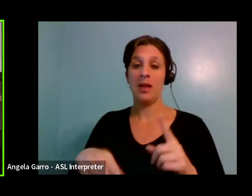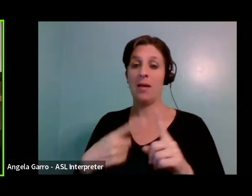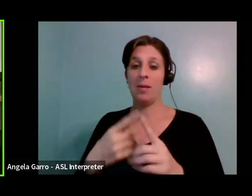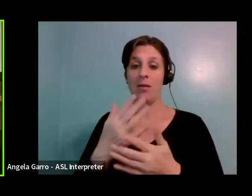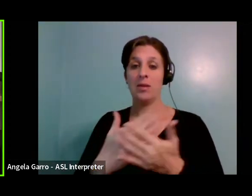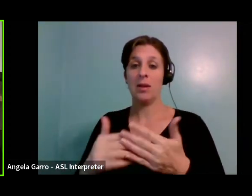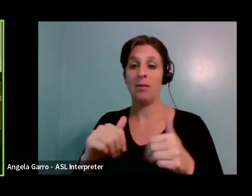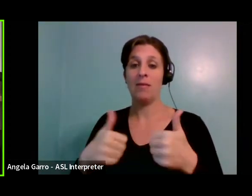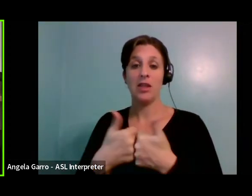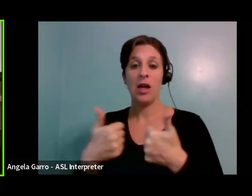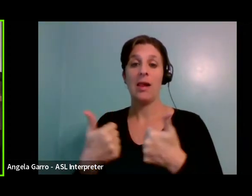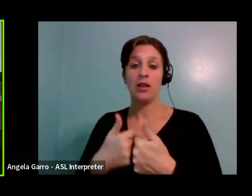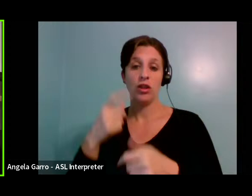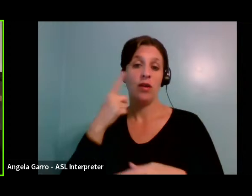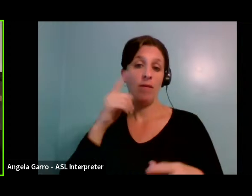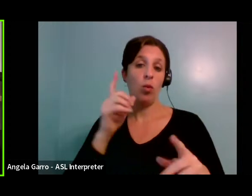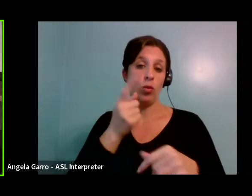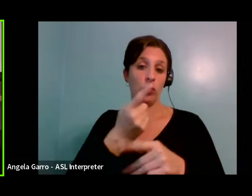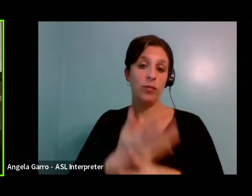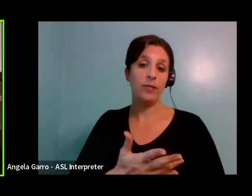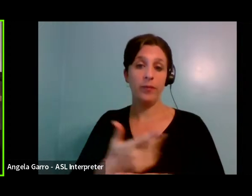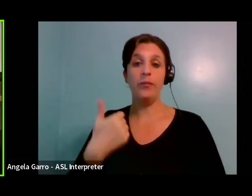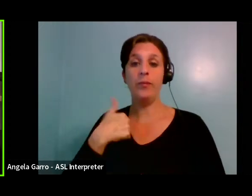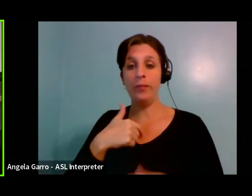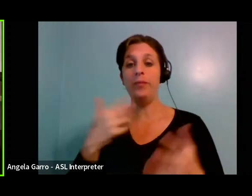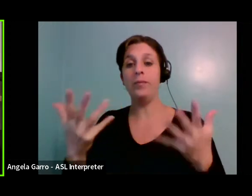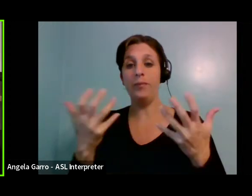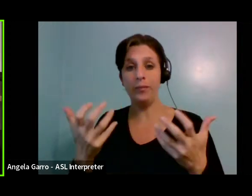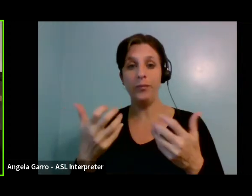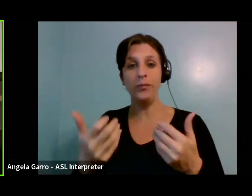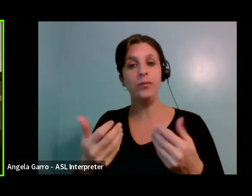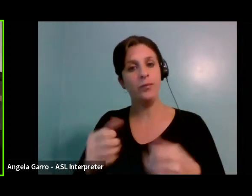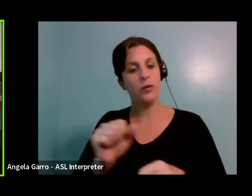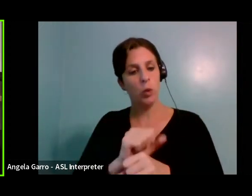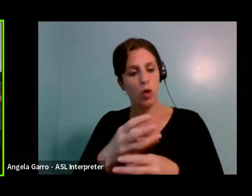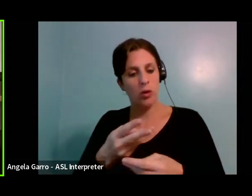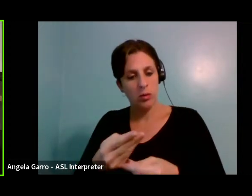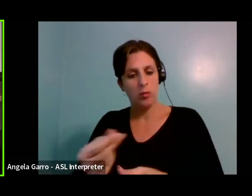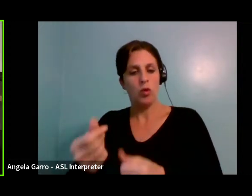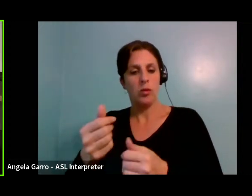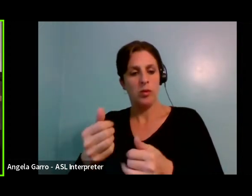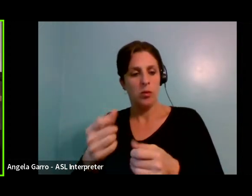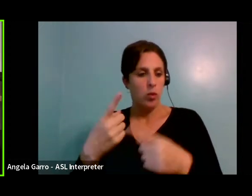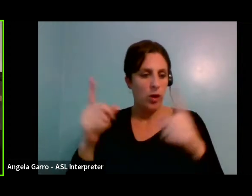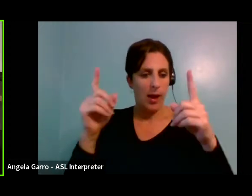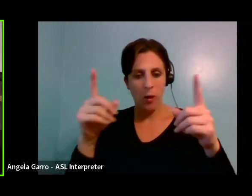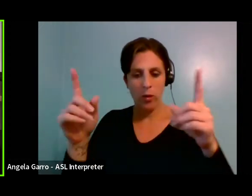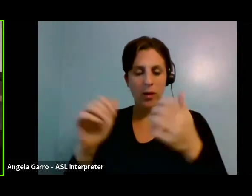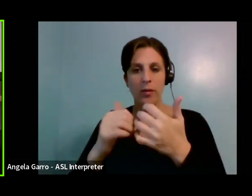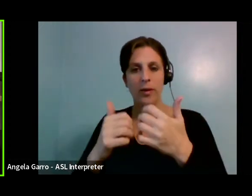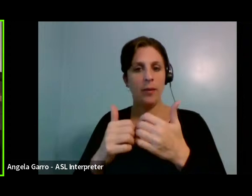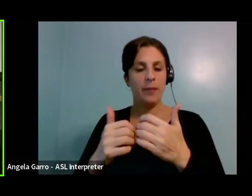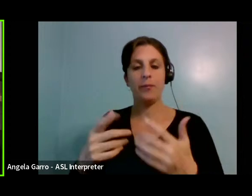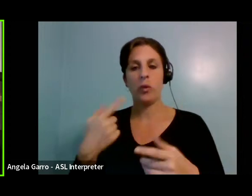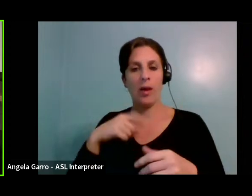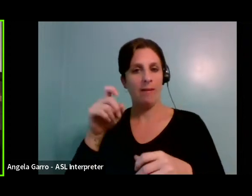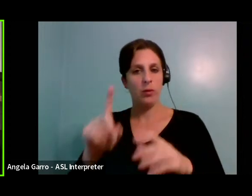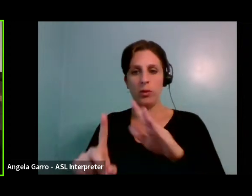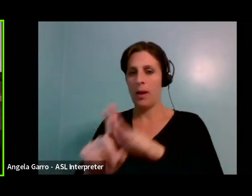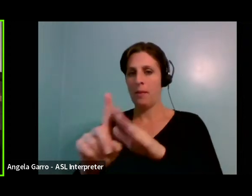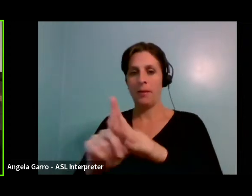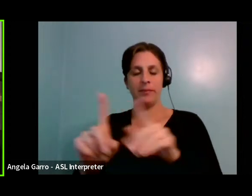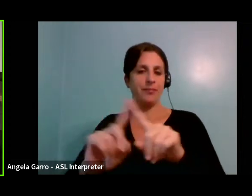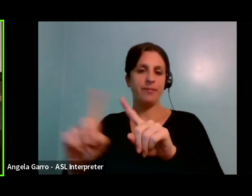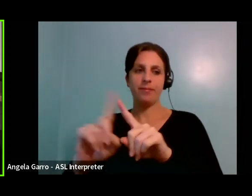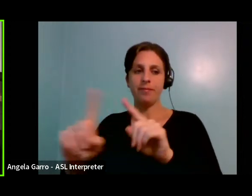challenges for supervision. And, we want to work those out. I think we're going to have to come up with some different planning